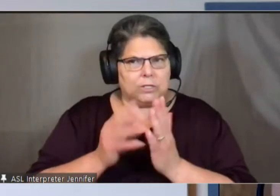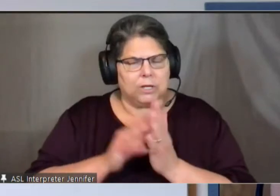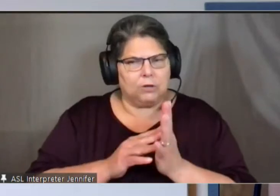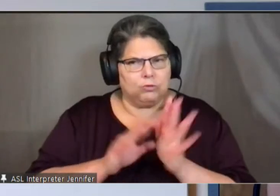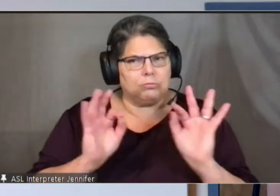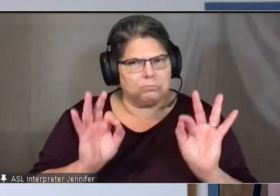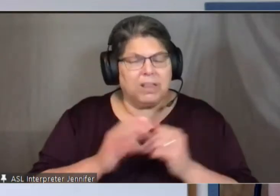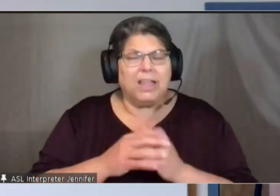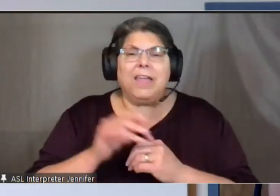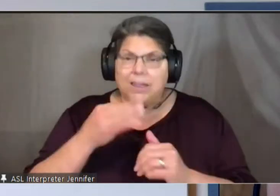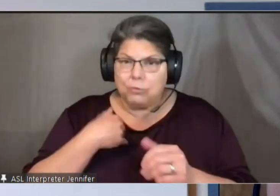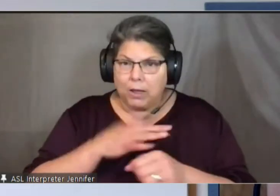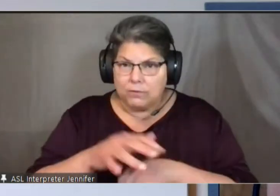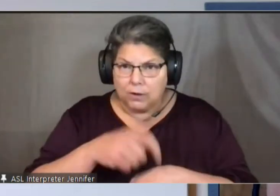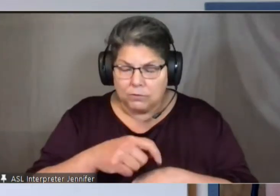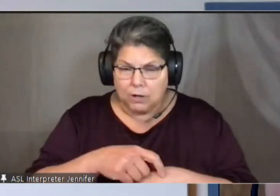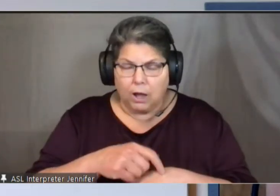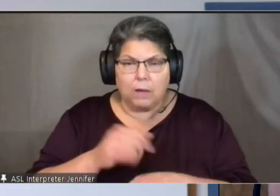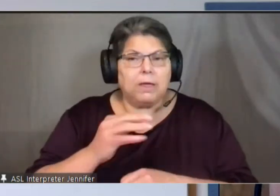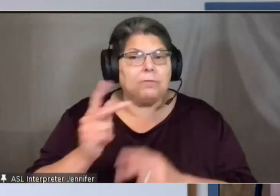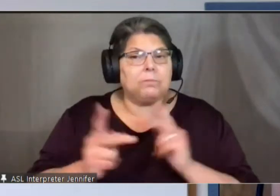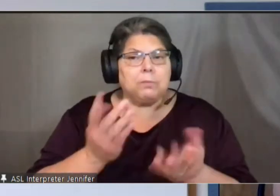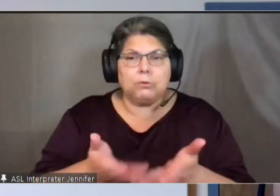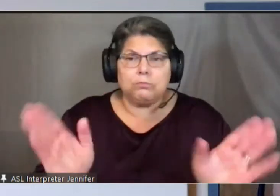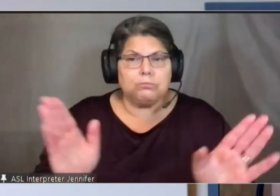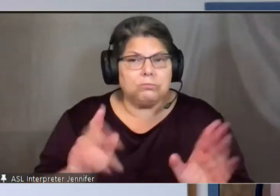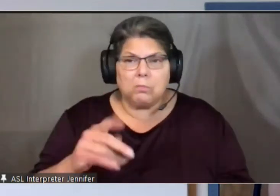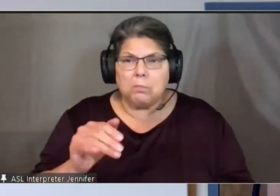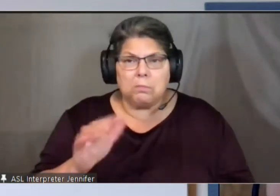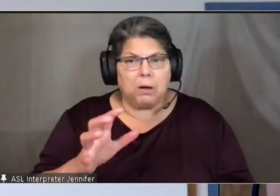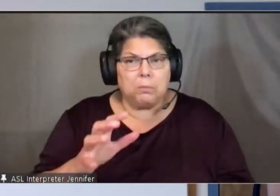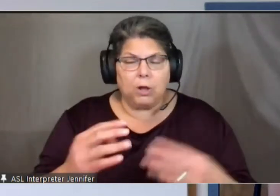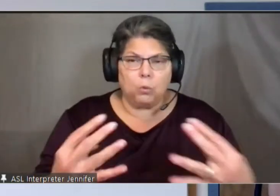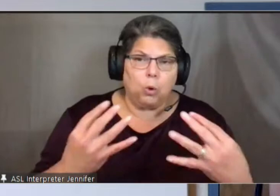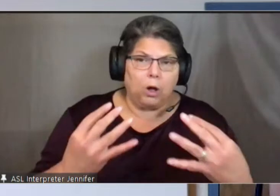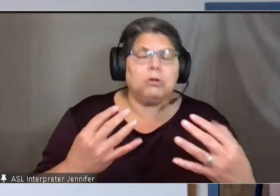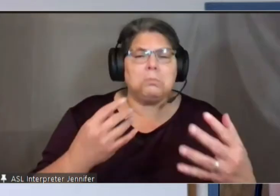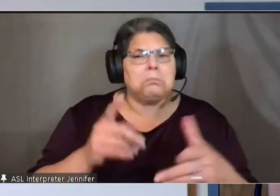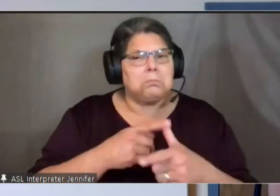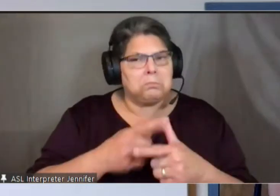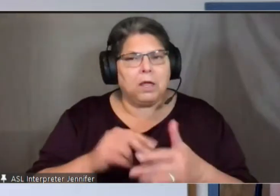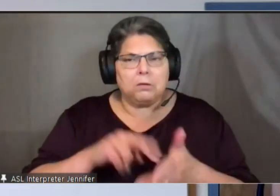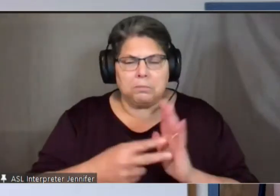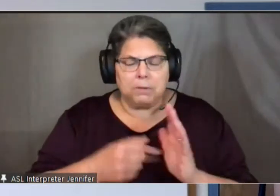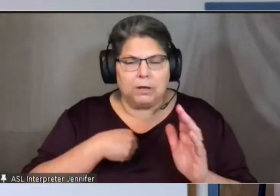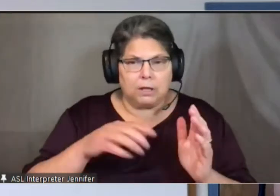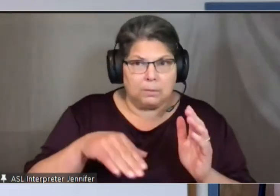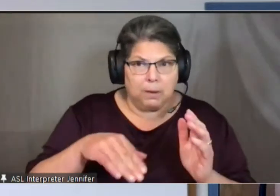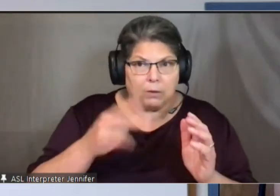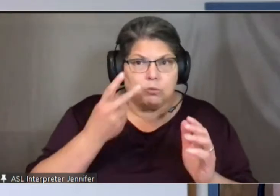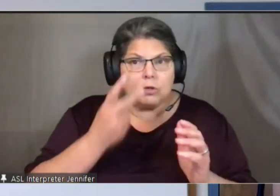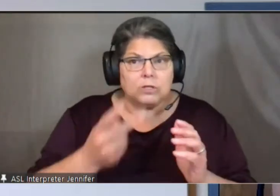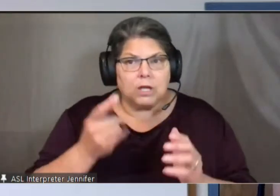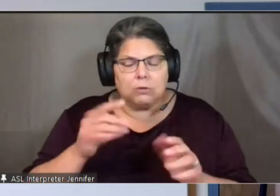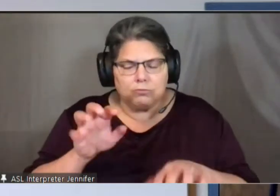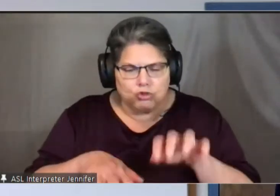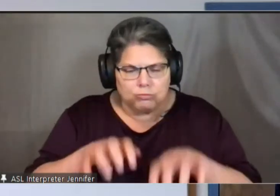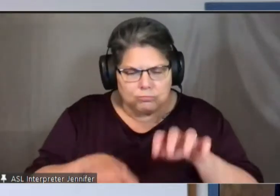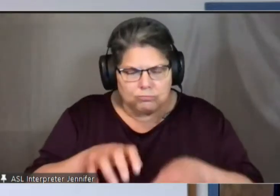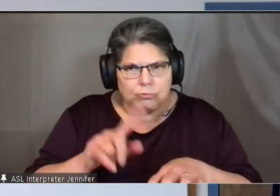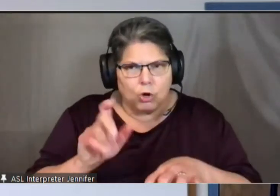also take questions from the public. If you're a member of the public, please leave your question in the comment of this video below, and we'll do our best to address